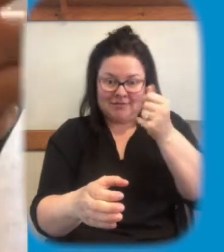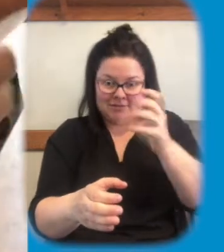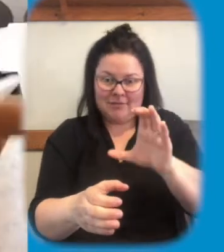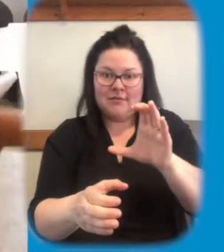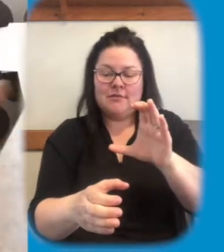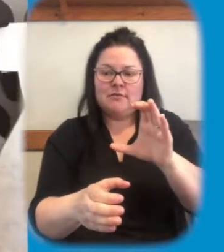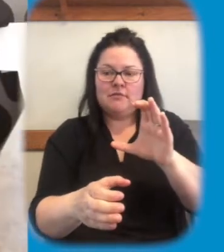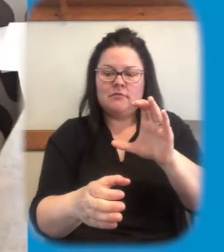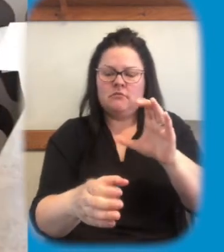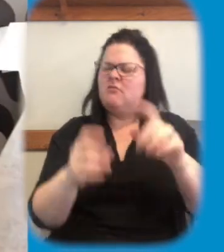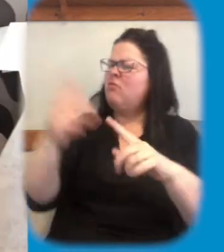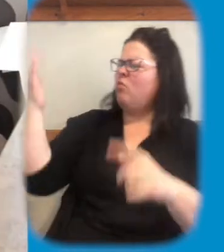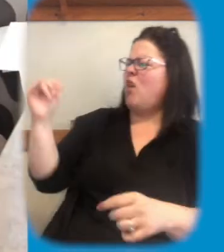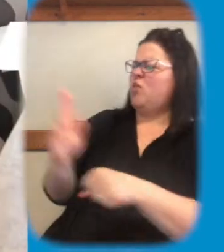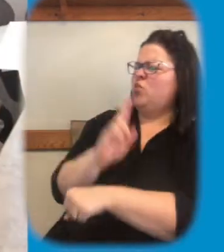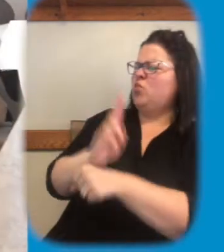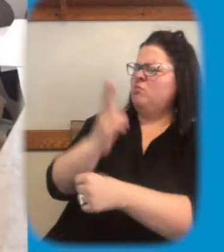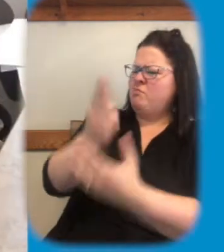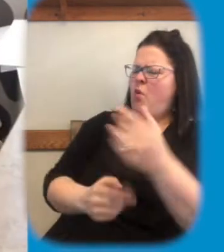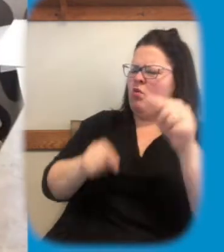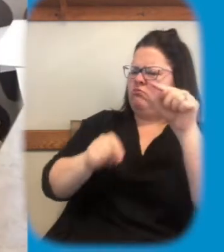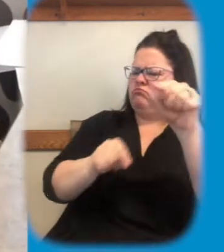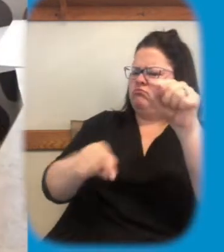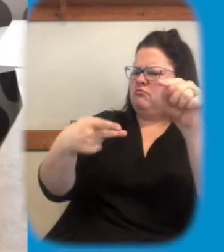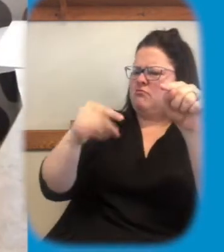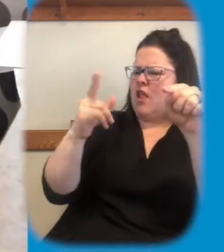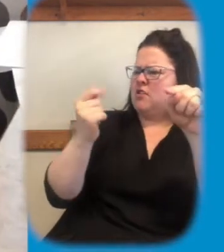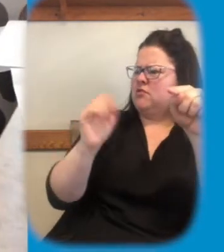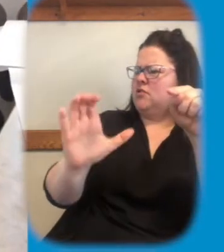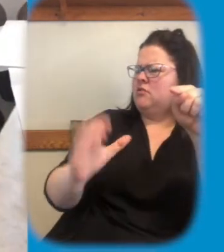That's plastic and that's plastic, so why am I using it?